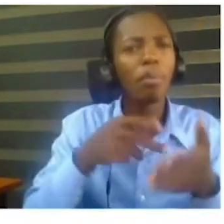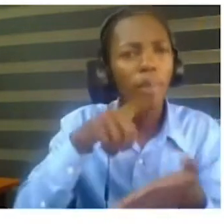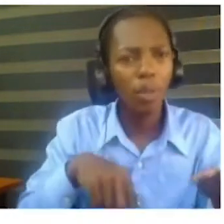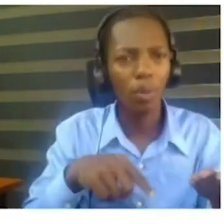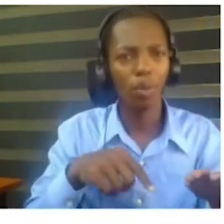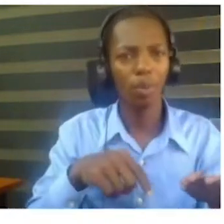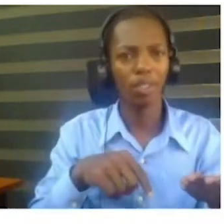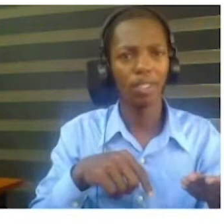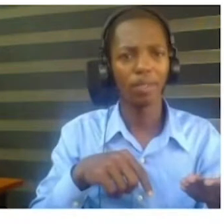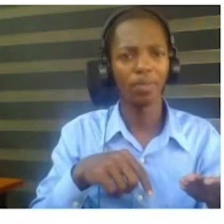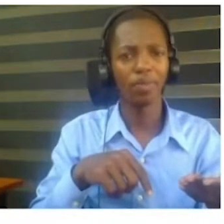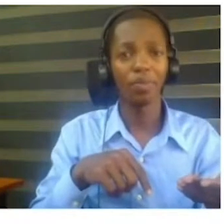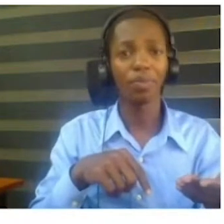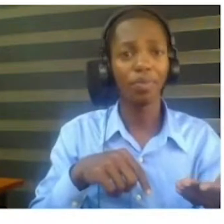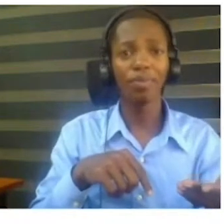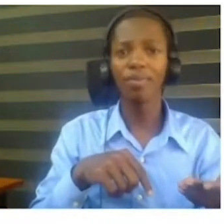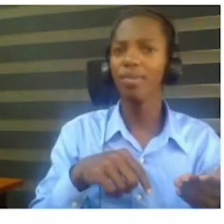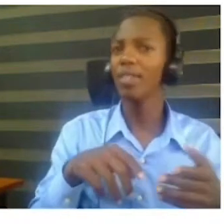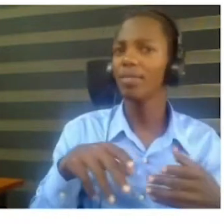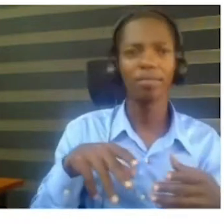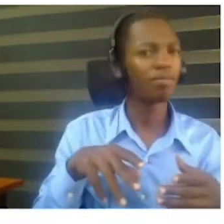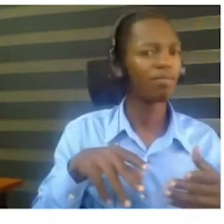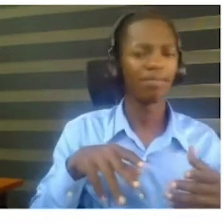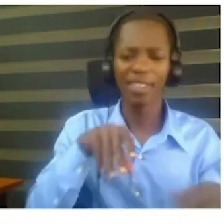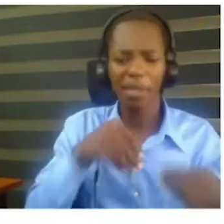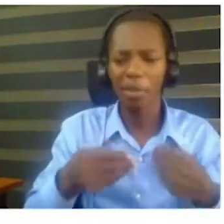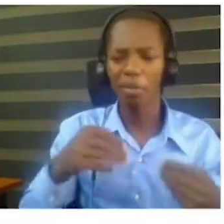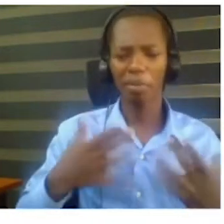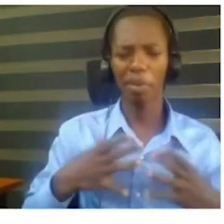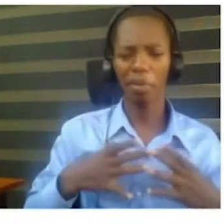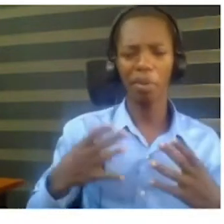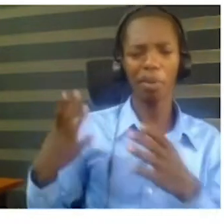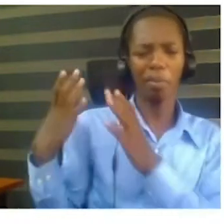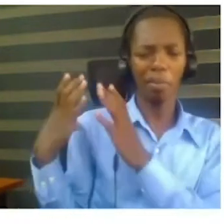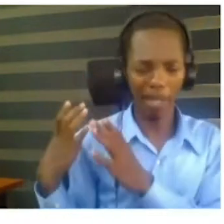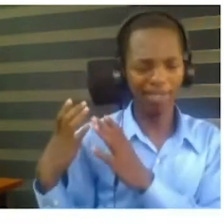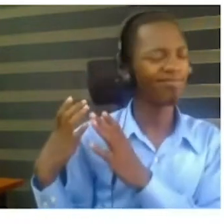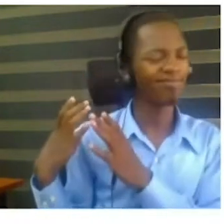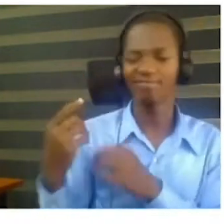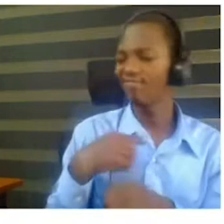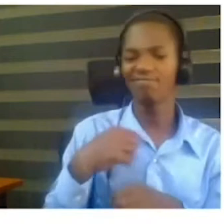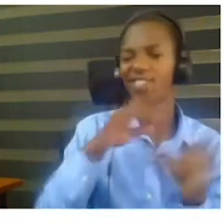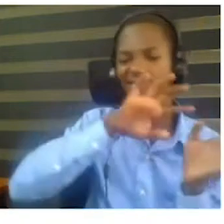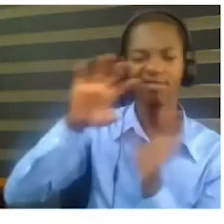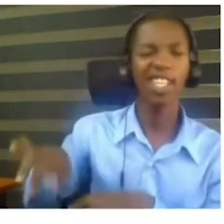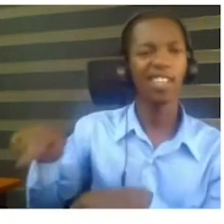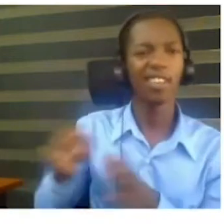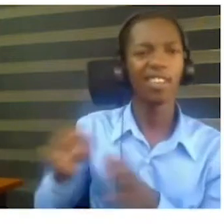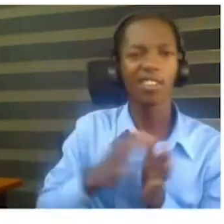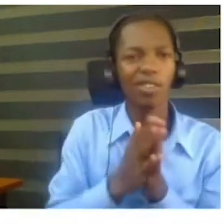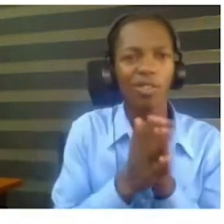disabled people are a burden. I reject that story. I define disability as